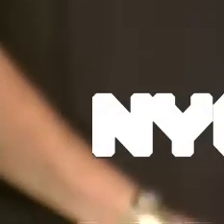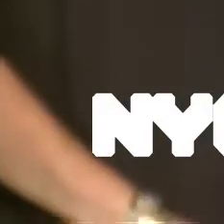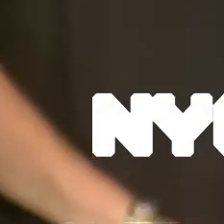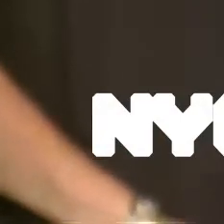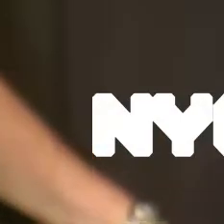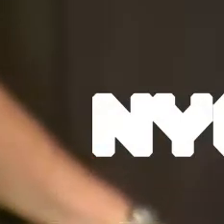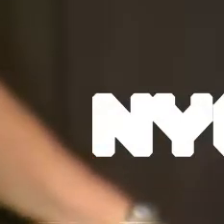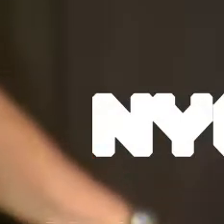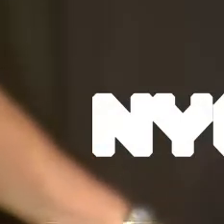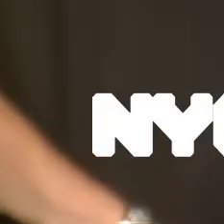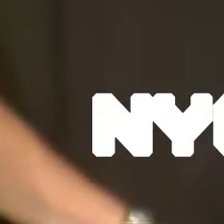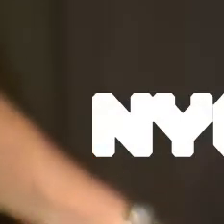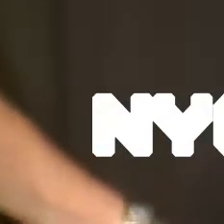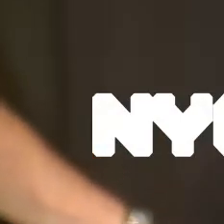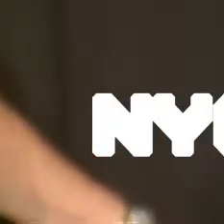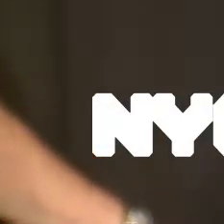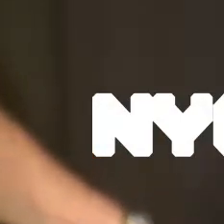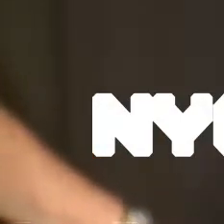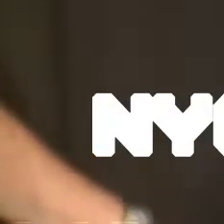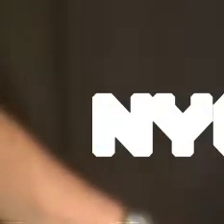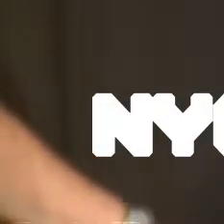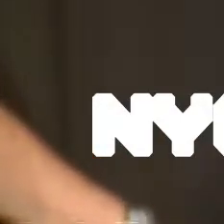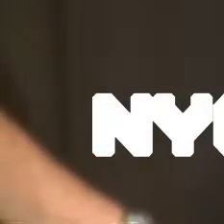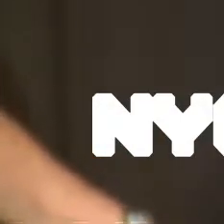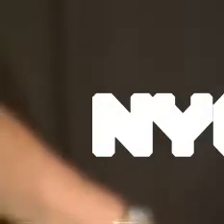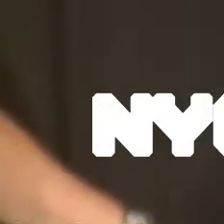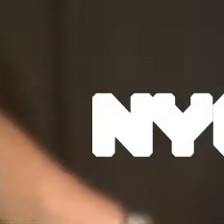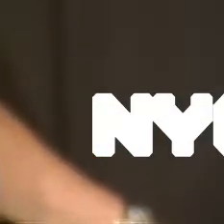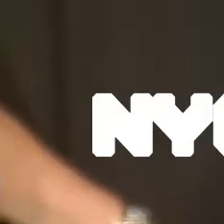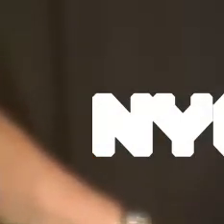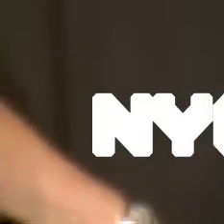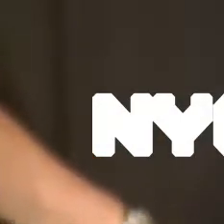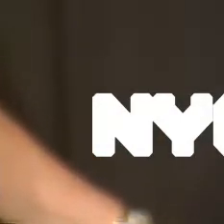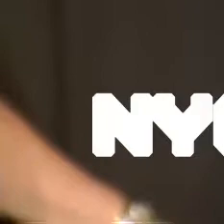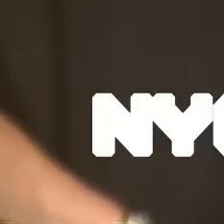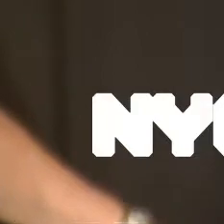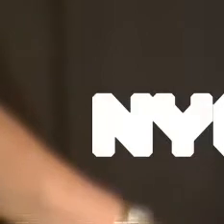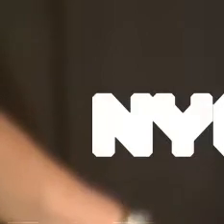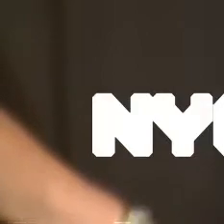about that number? What's that number?